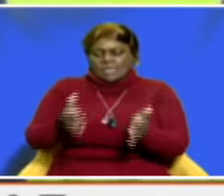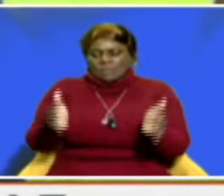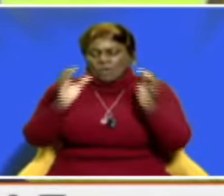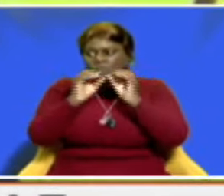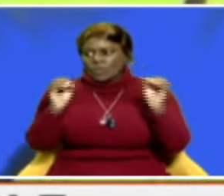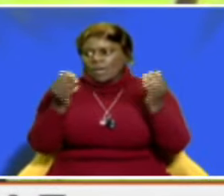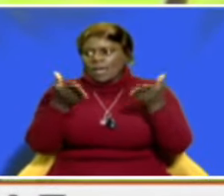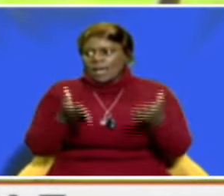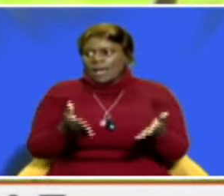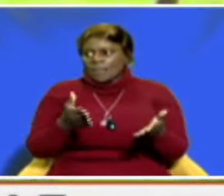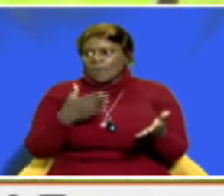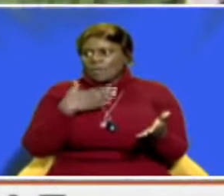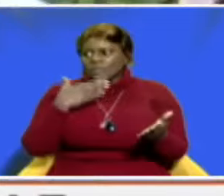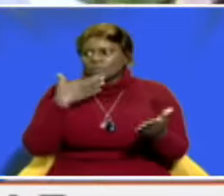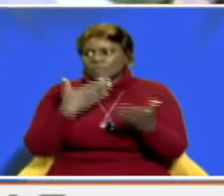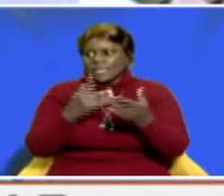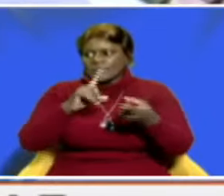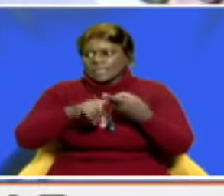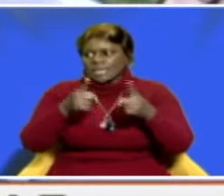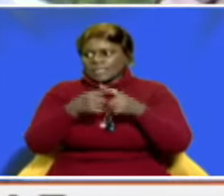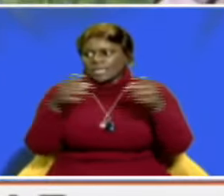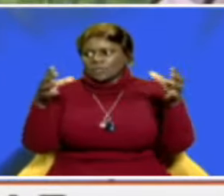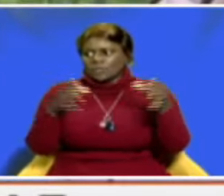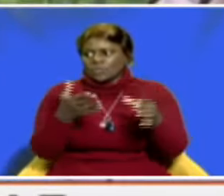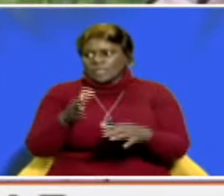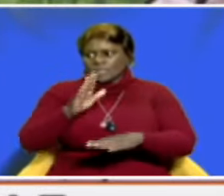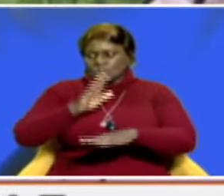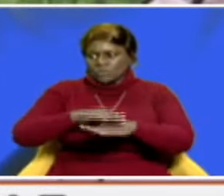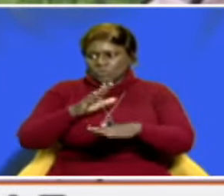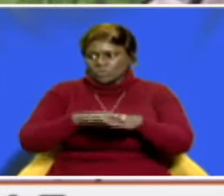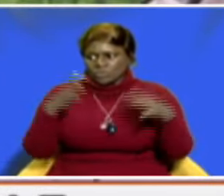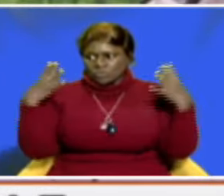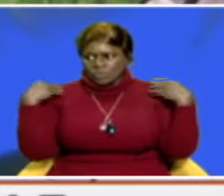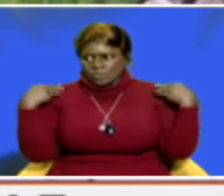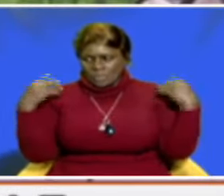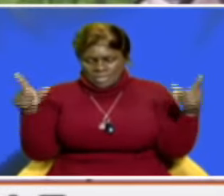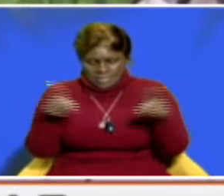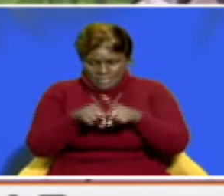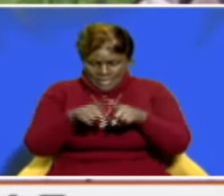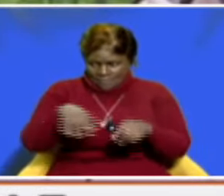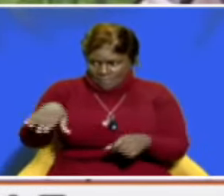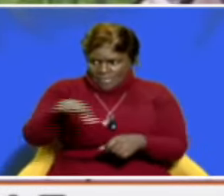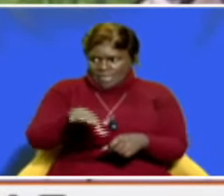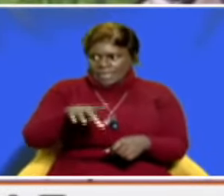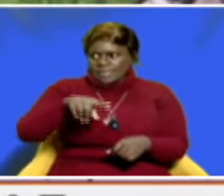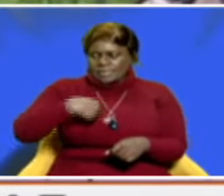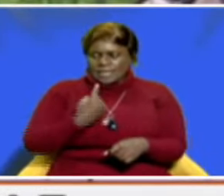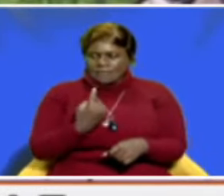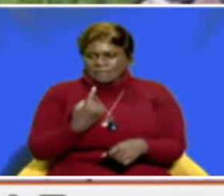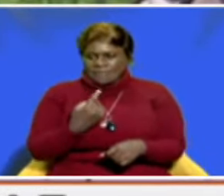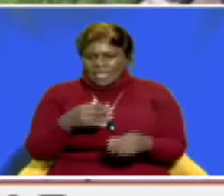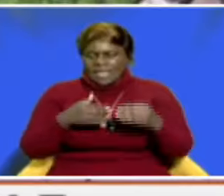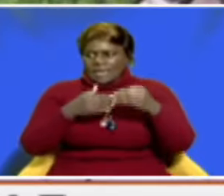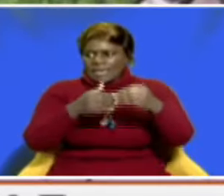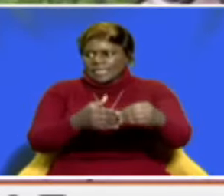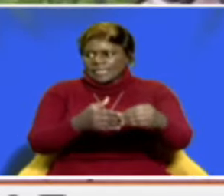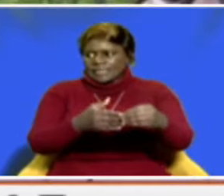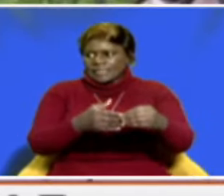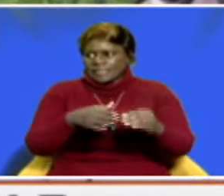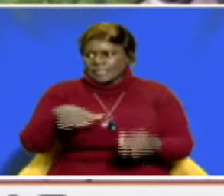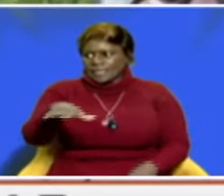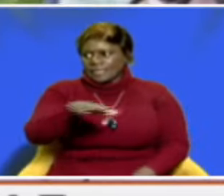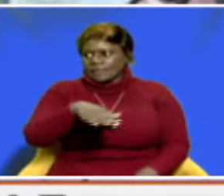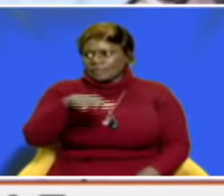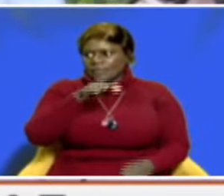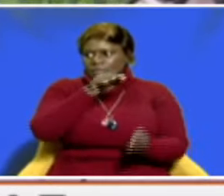Actually, here, and we want to thank Standard Group for this noble exercise. And as a facility, of course, we're in the forefront when it comes to